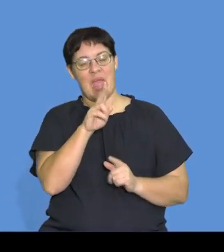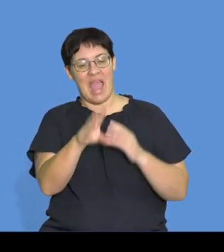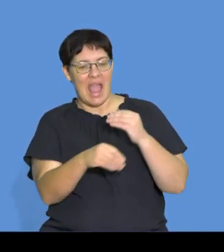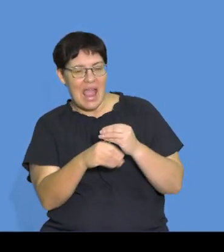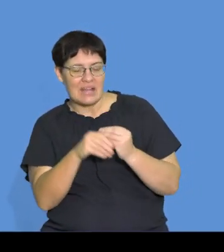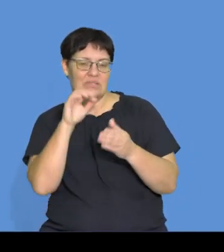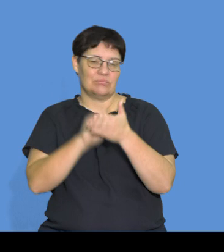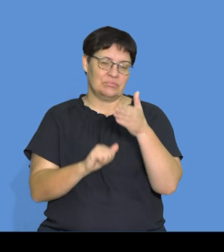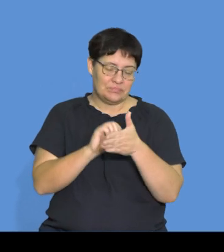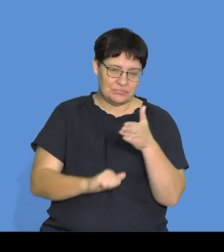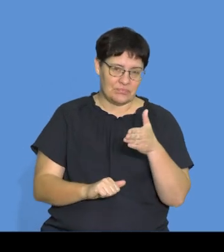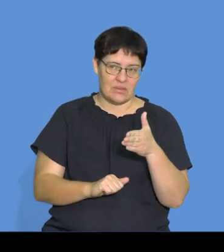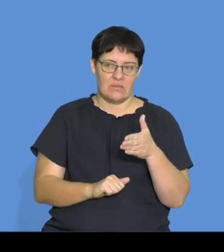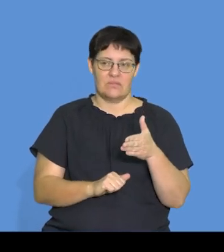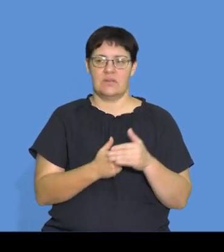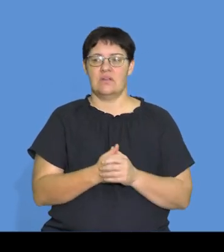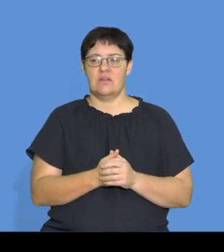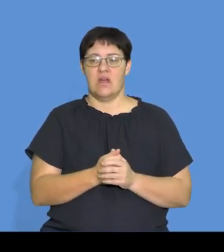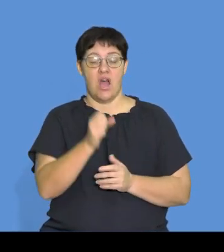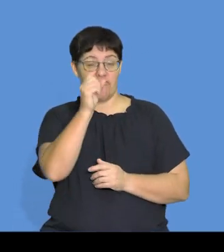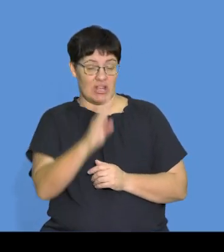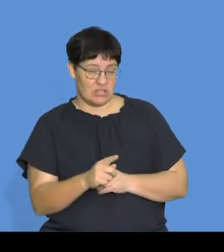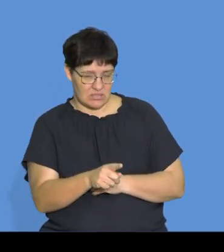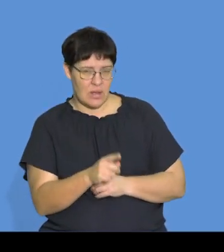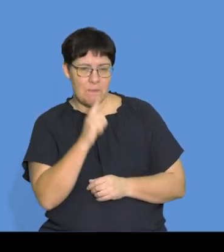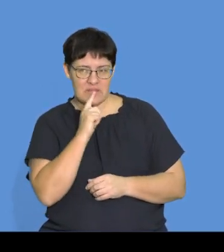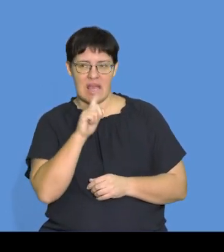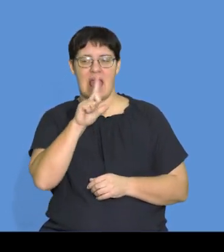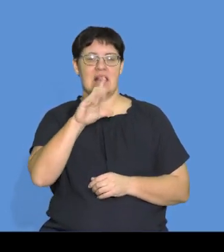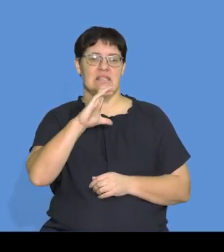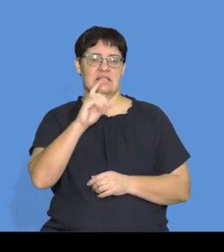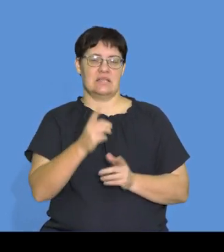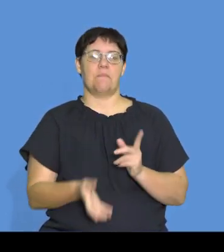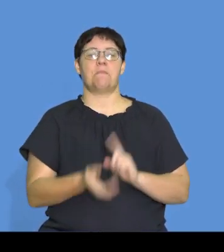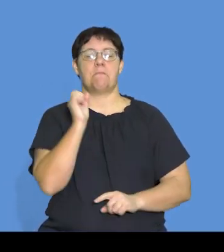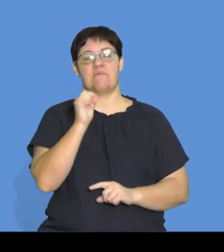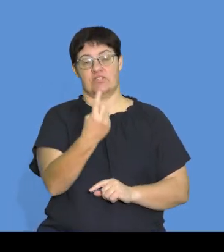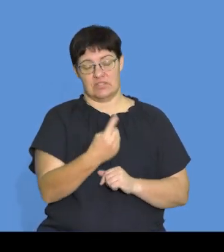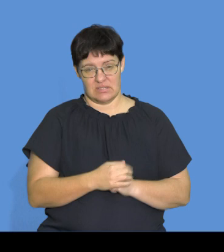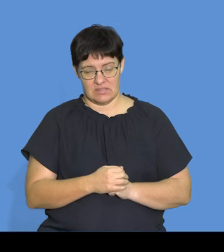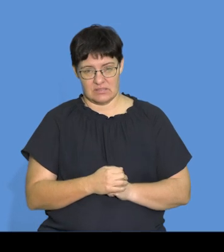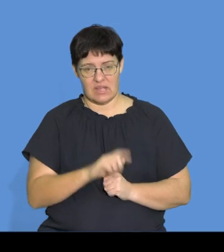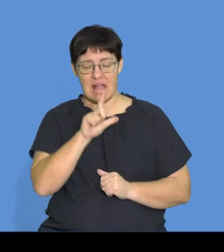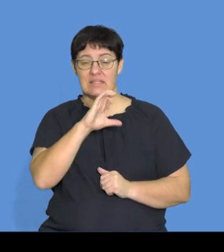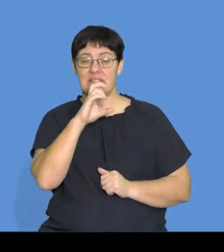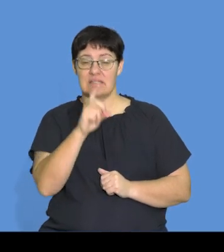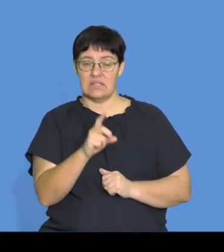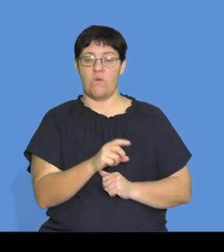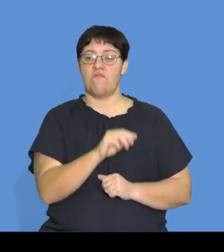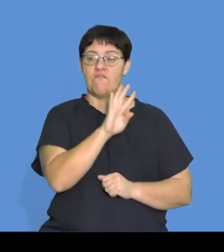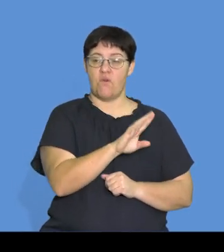subtracting fractions, the first thing to do is to determine the LCD, right? The LCD of